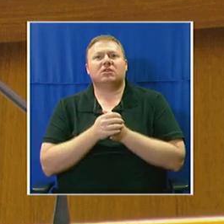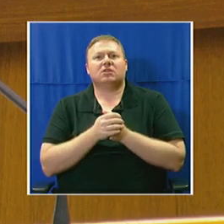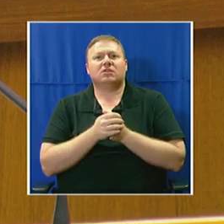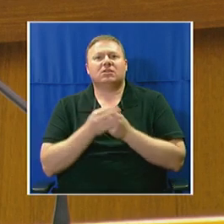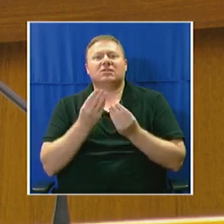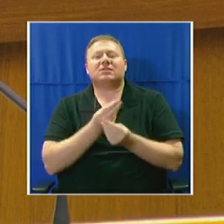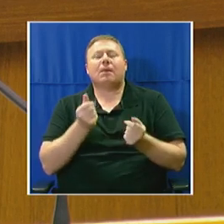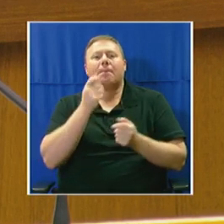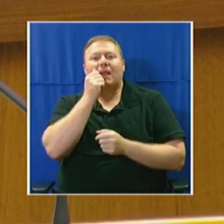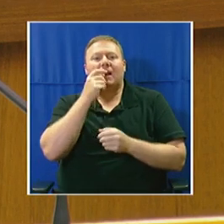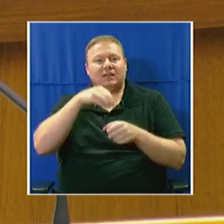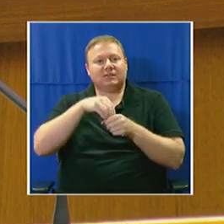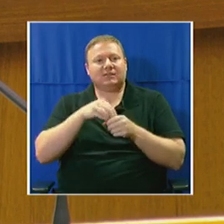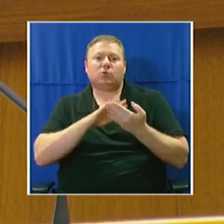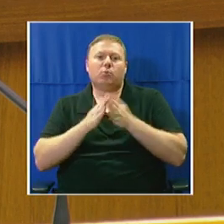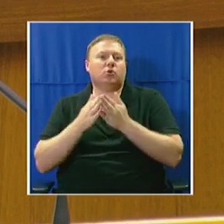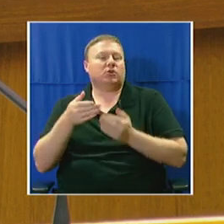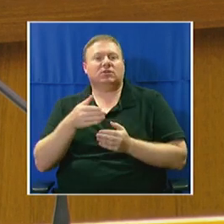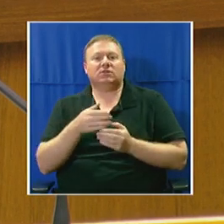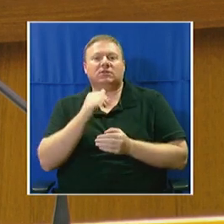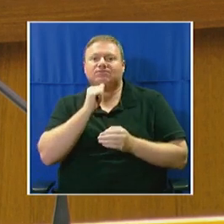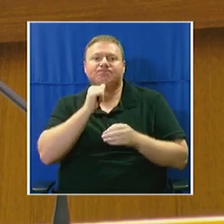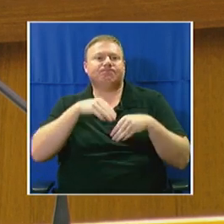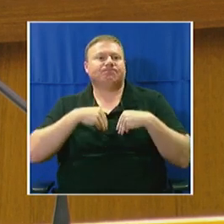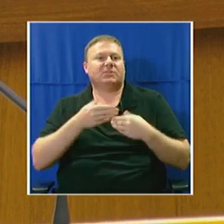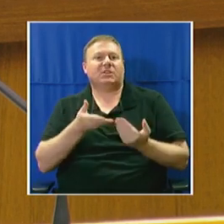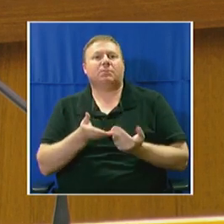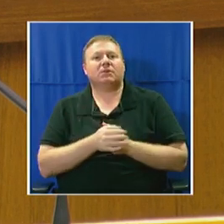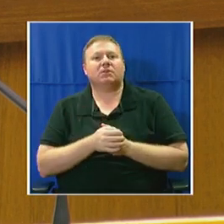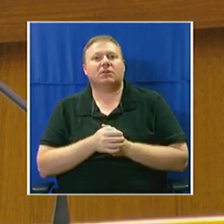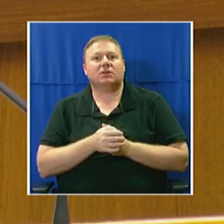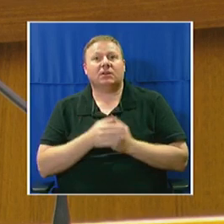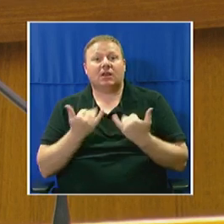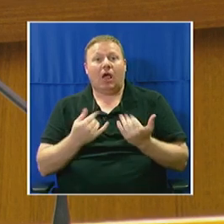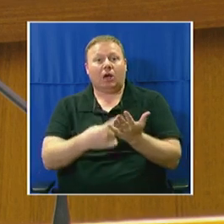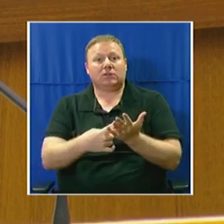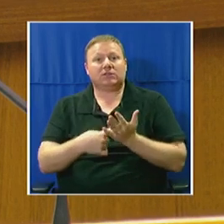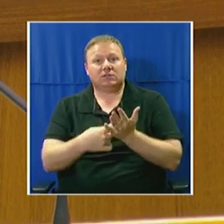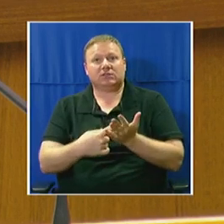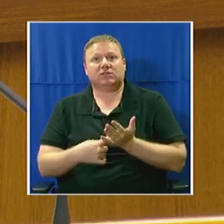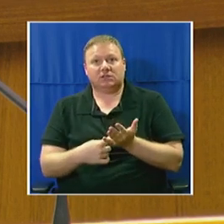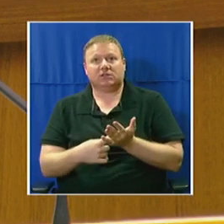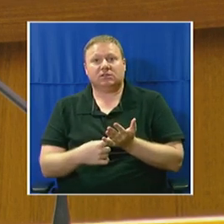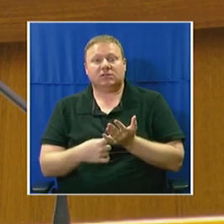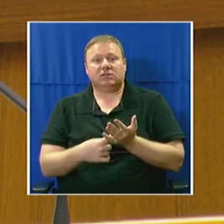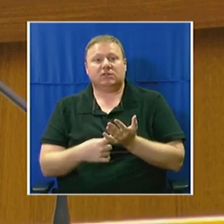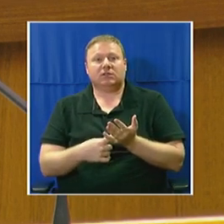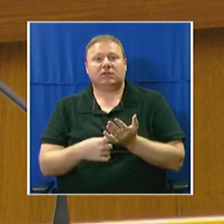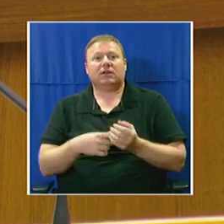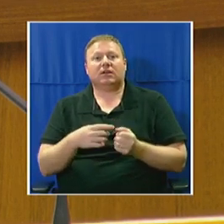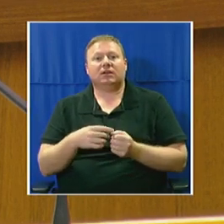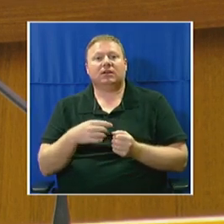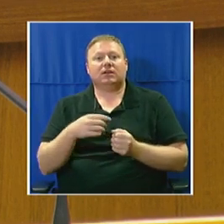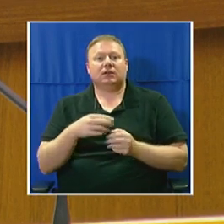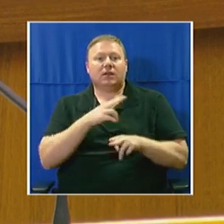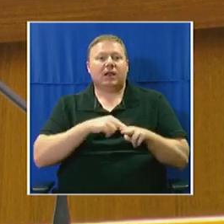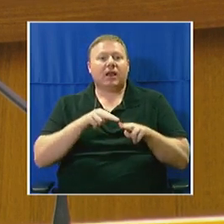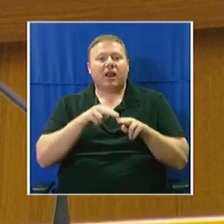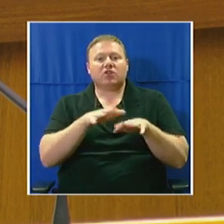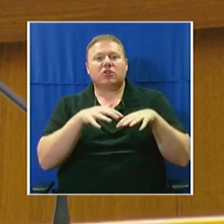our society again this debate comes at the hills of the joint joint sitting called by the